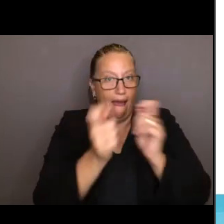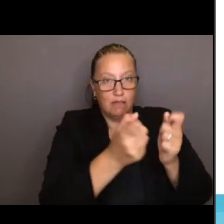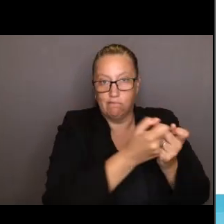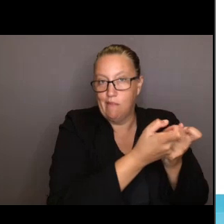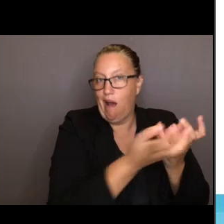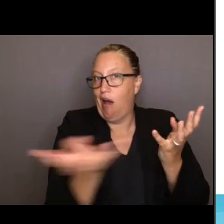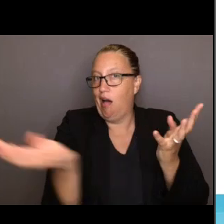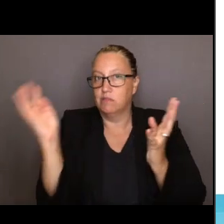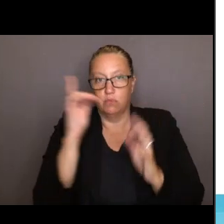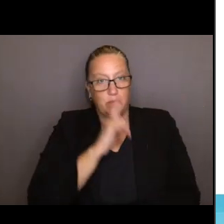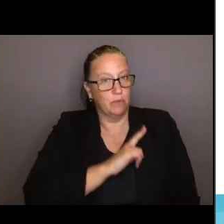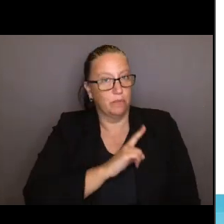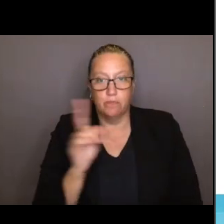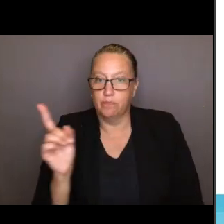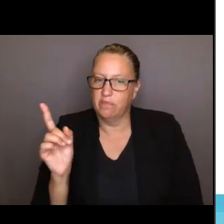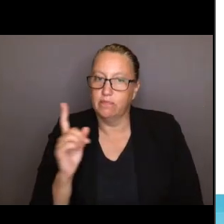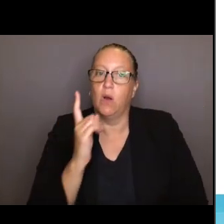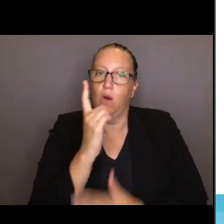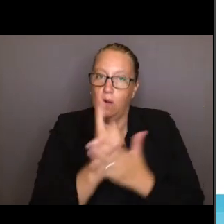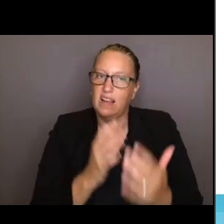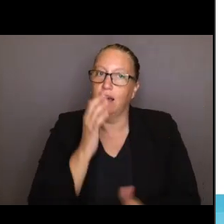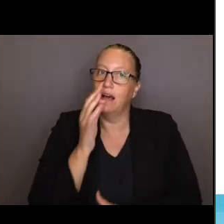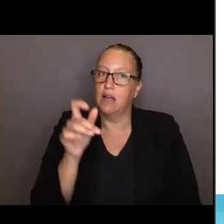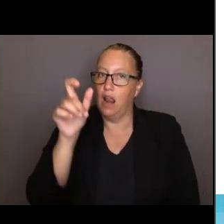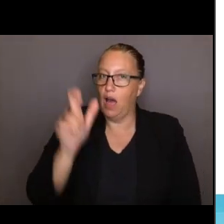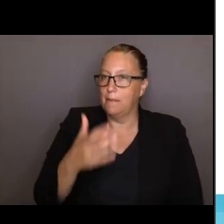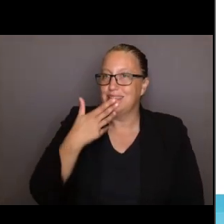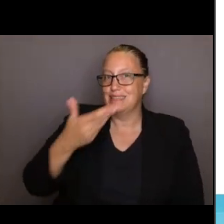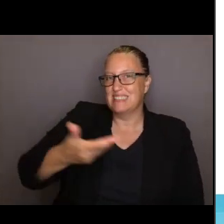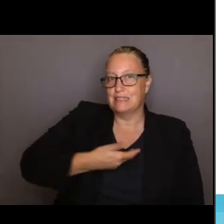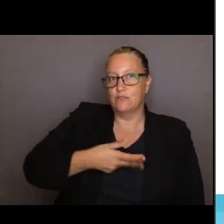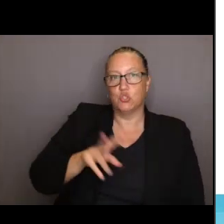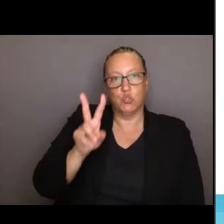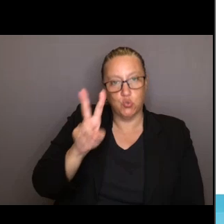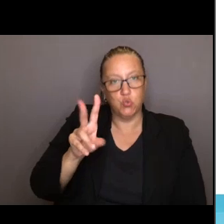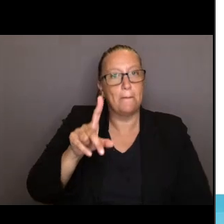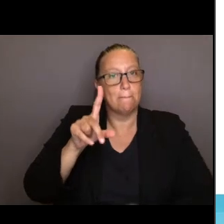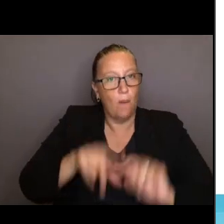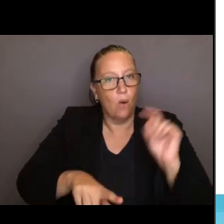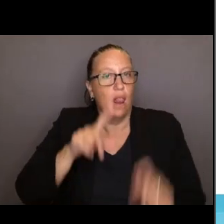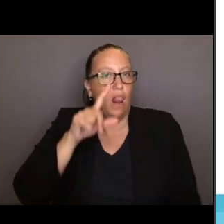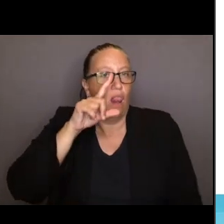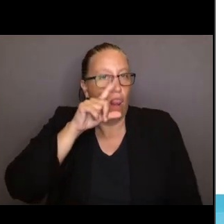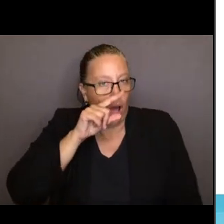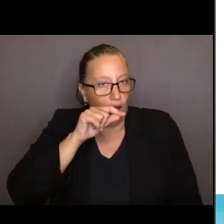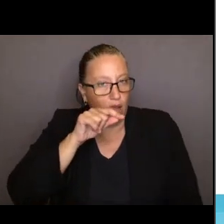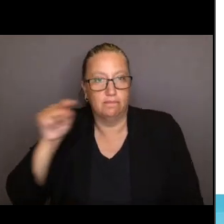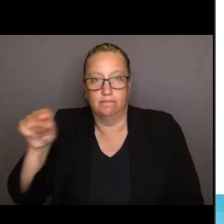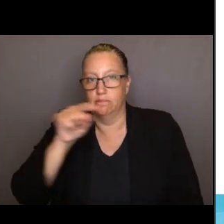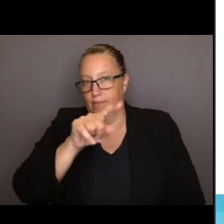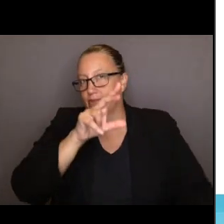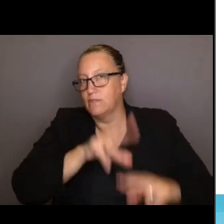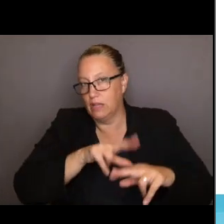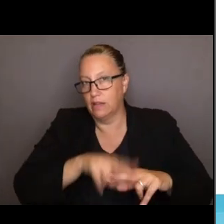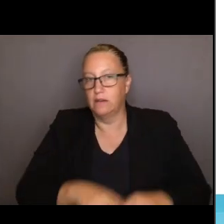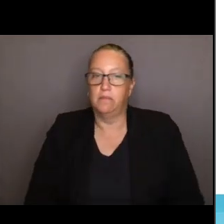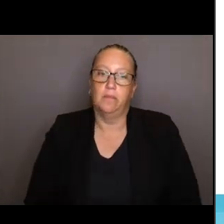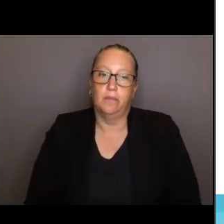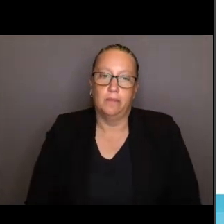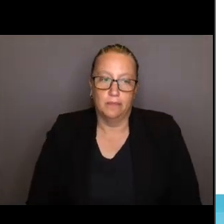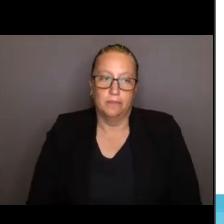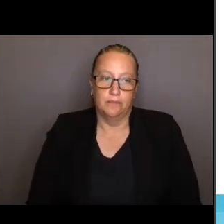people, so we would ask the client to give us the most likely 2 who may be the father.